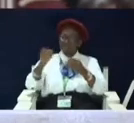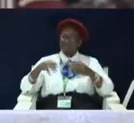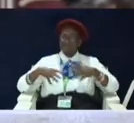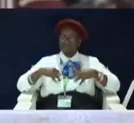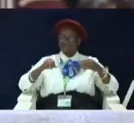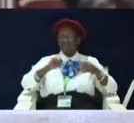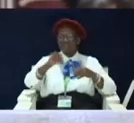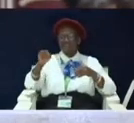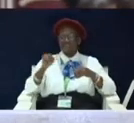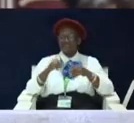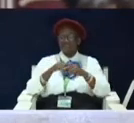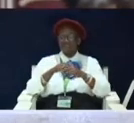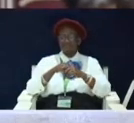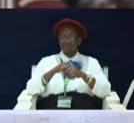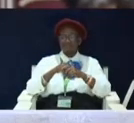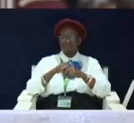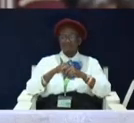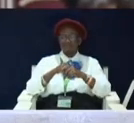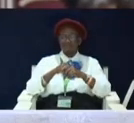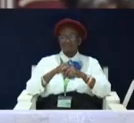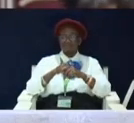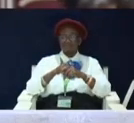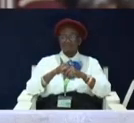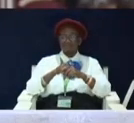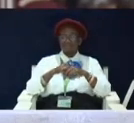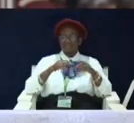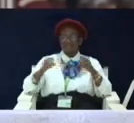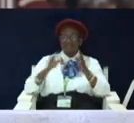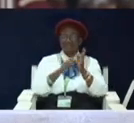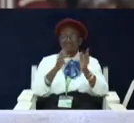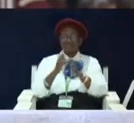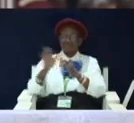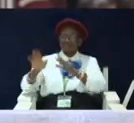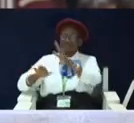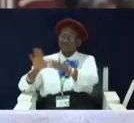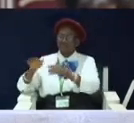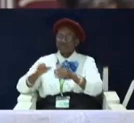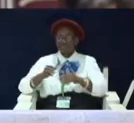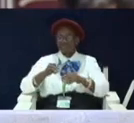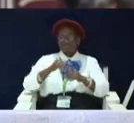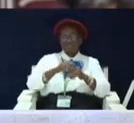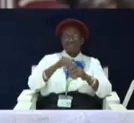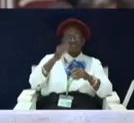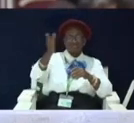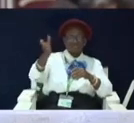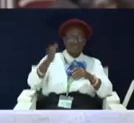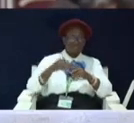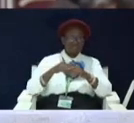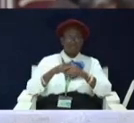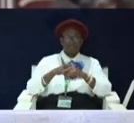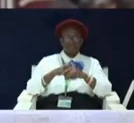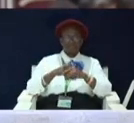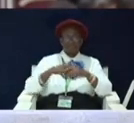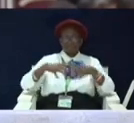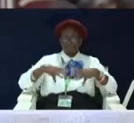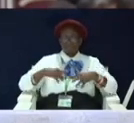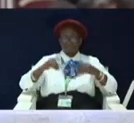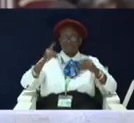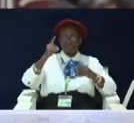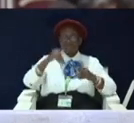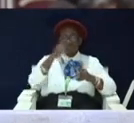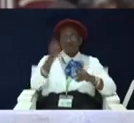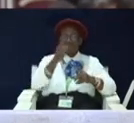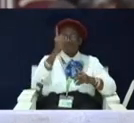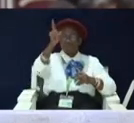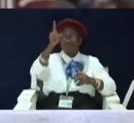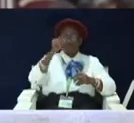reti imularada. Jesus walked in there. Jesus wore any belo. Healed only one. Osi wore